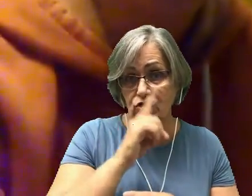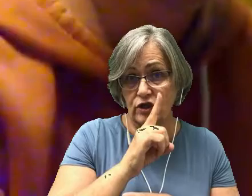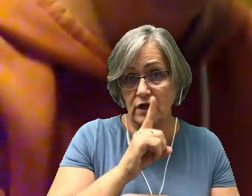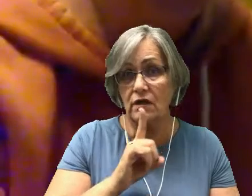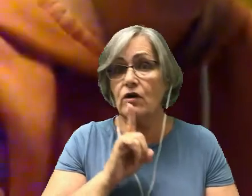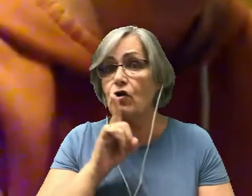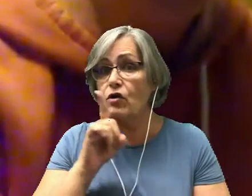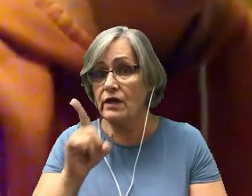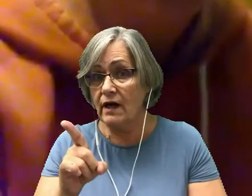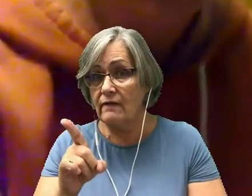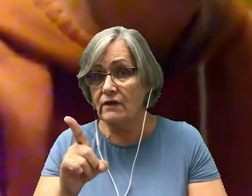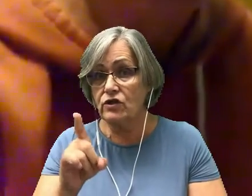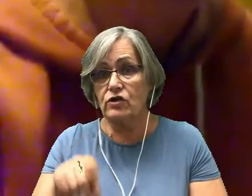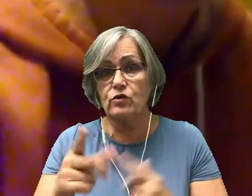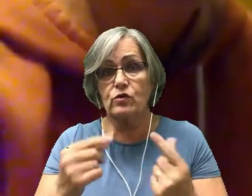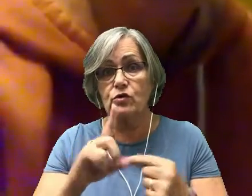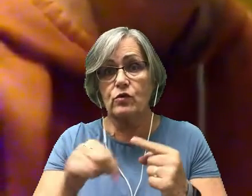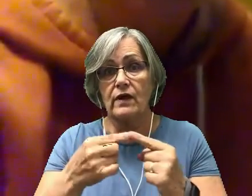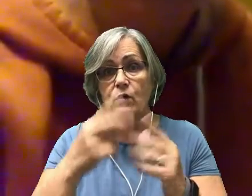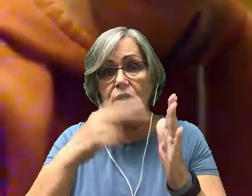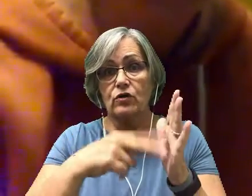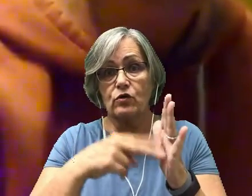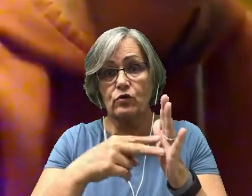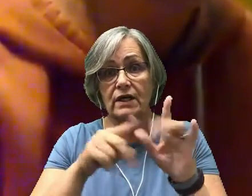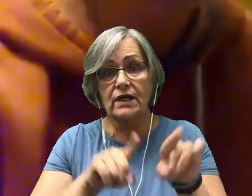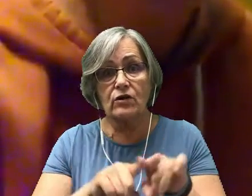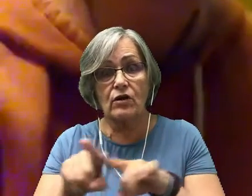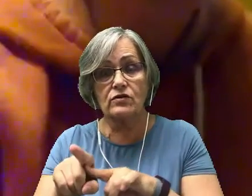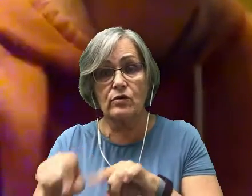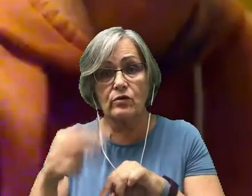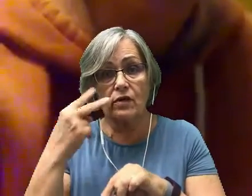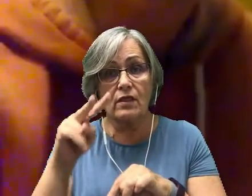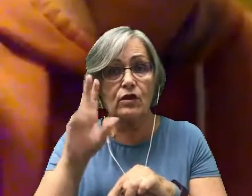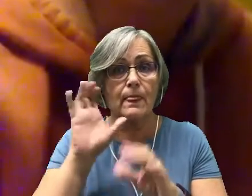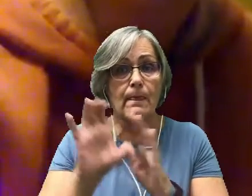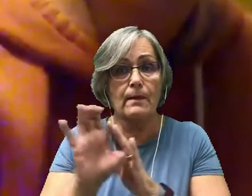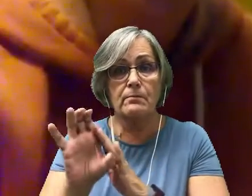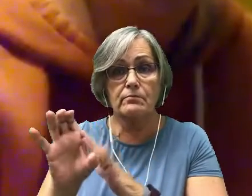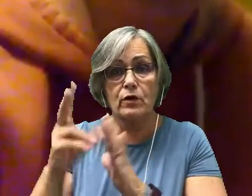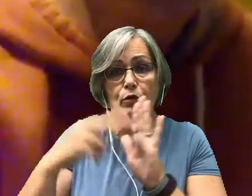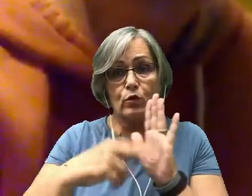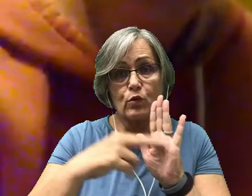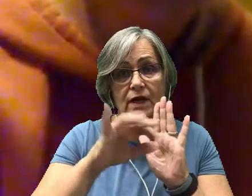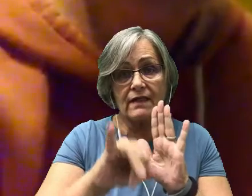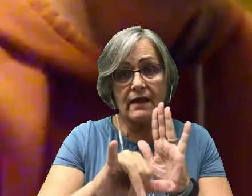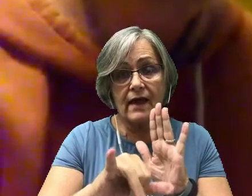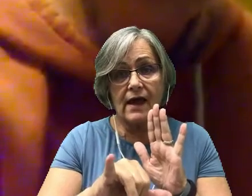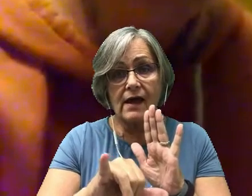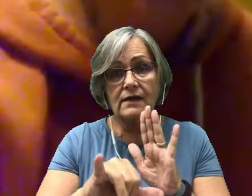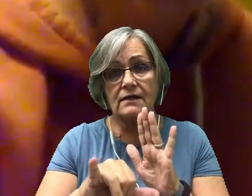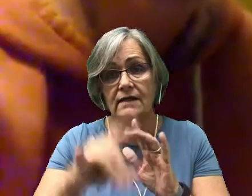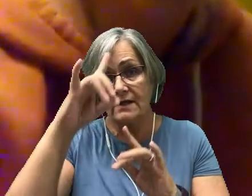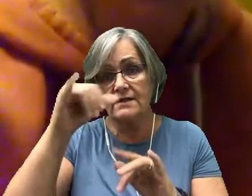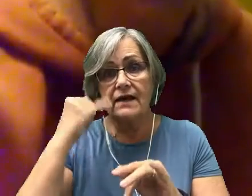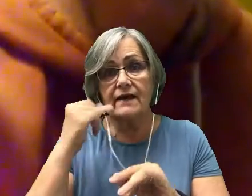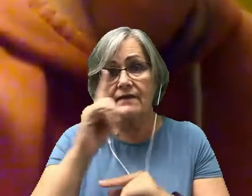was fiction or nonfiction. And so you can do that when you are reading. You can look through the book and read through it and